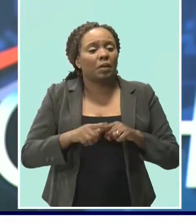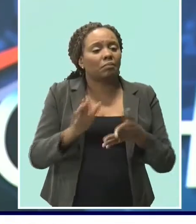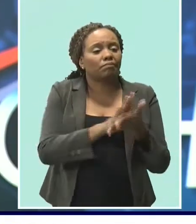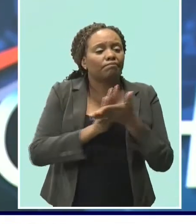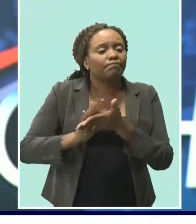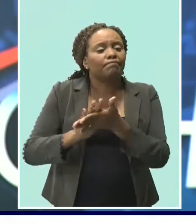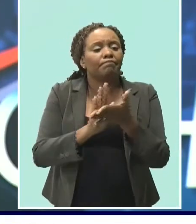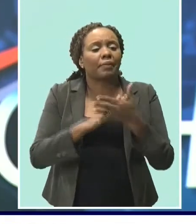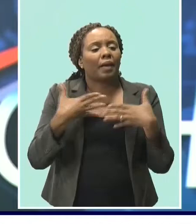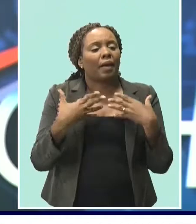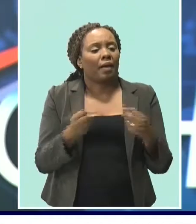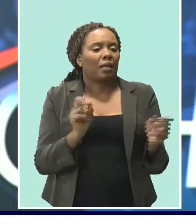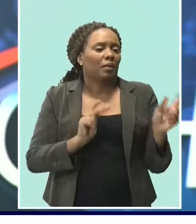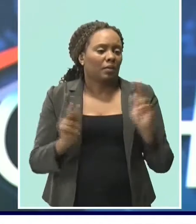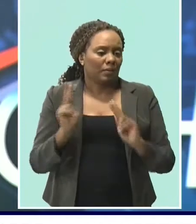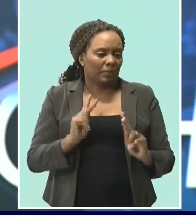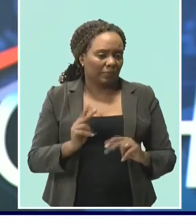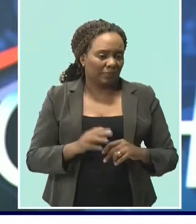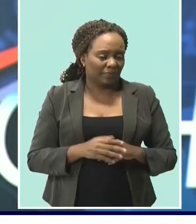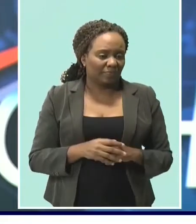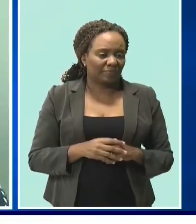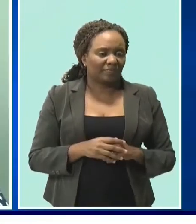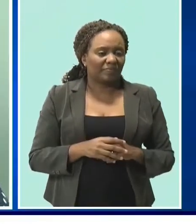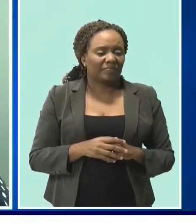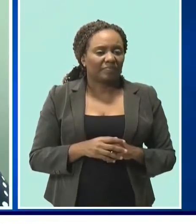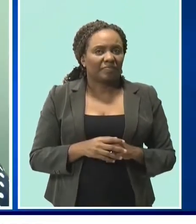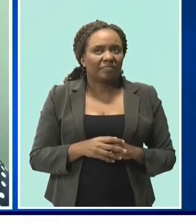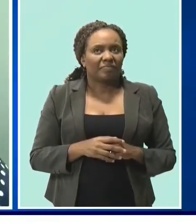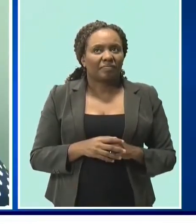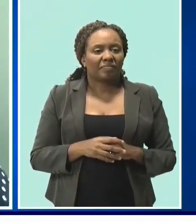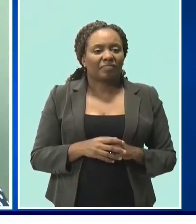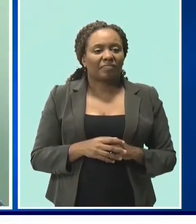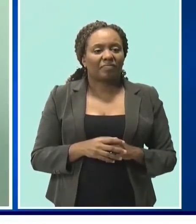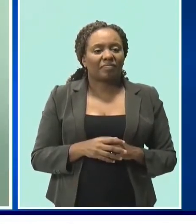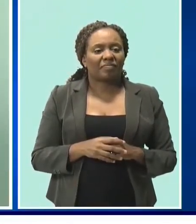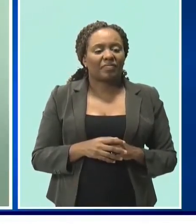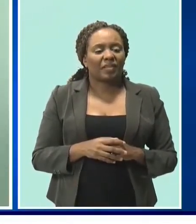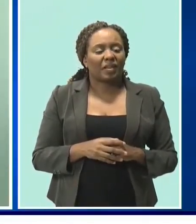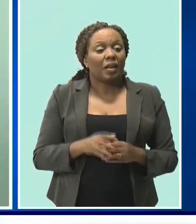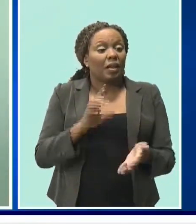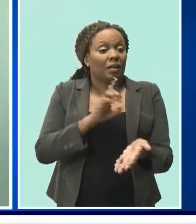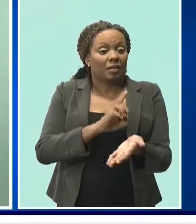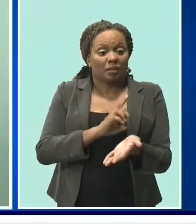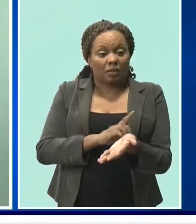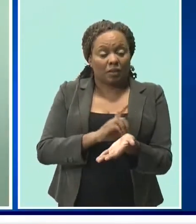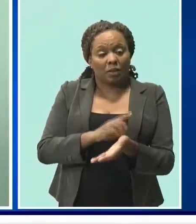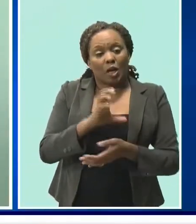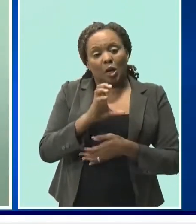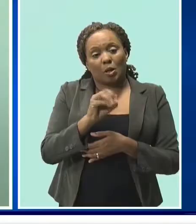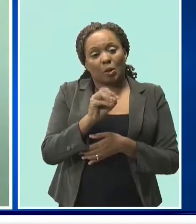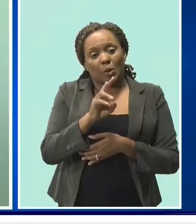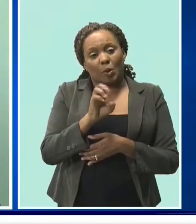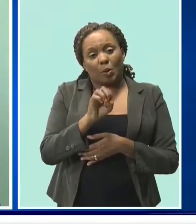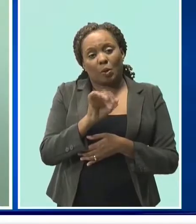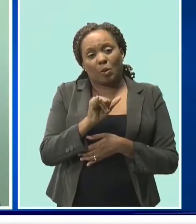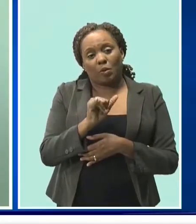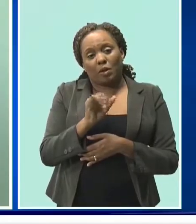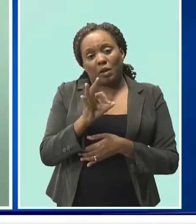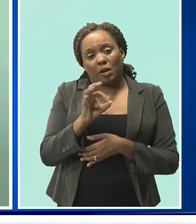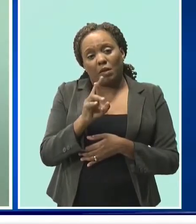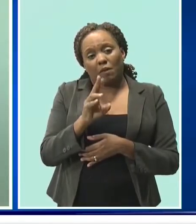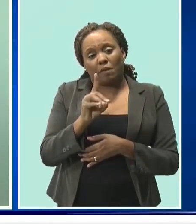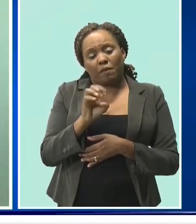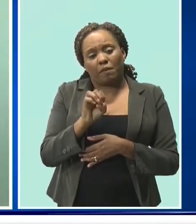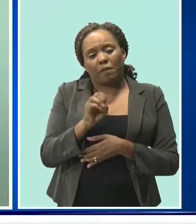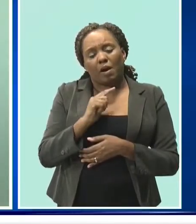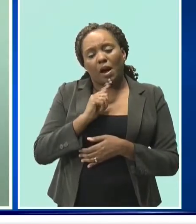health officials for their efforts. I bow to Corey Ford, Dr. Corey Ford, the consultant, who is the